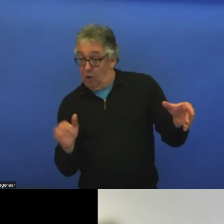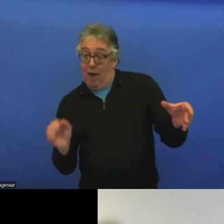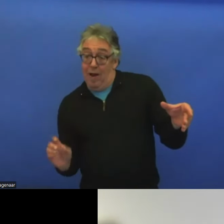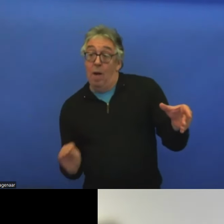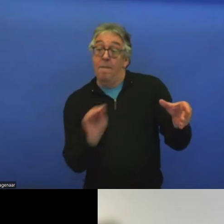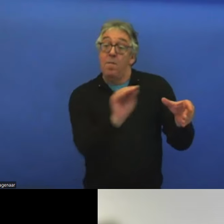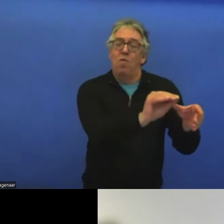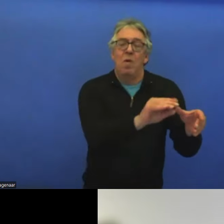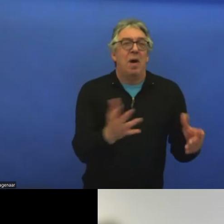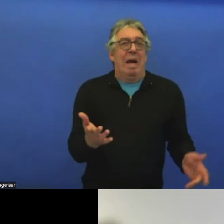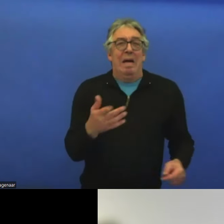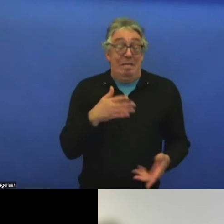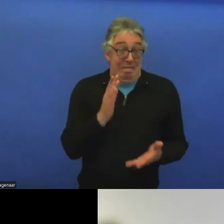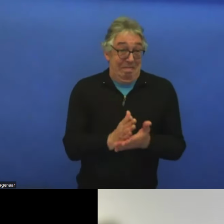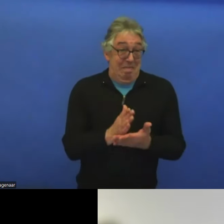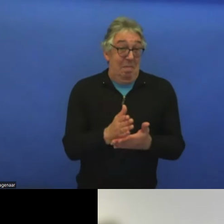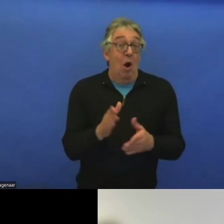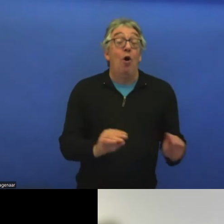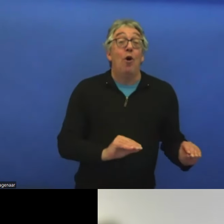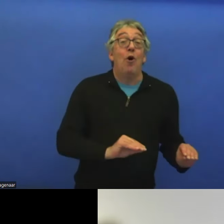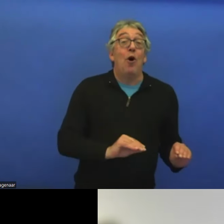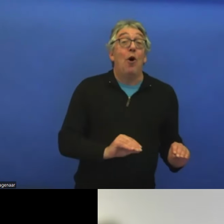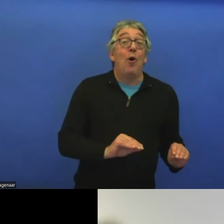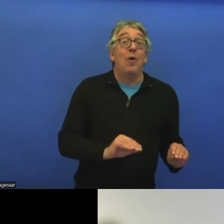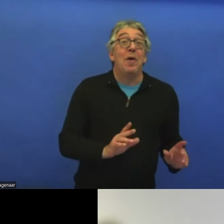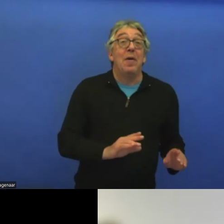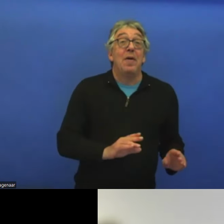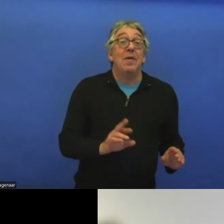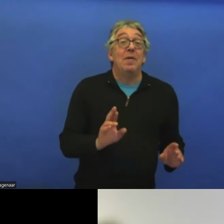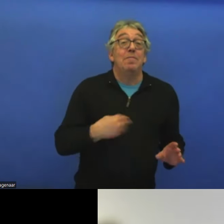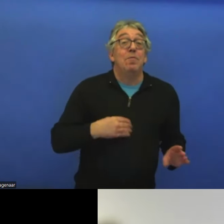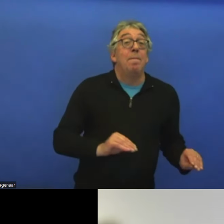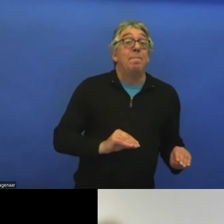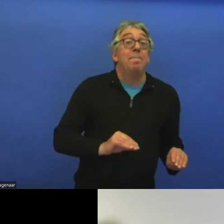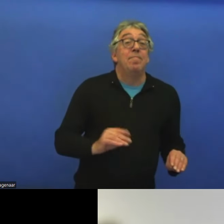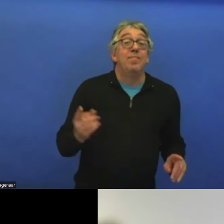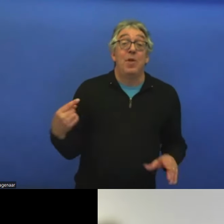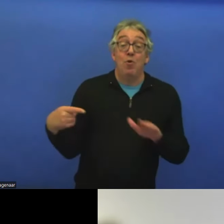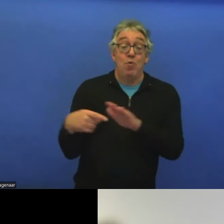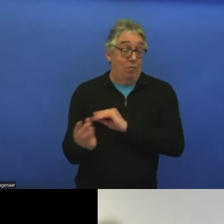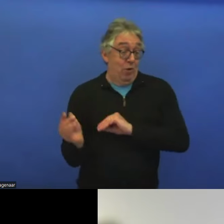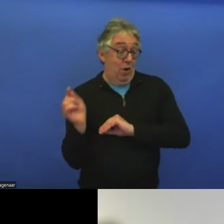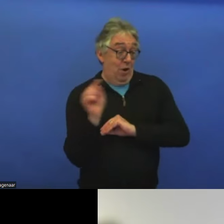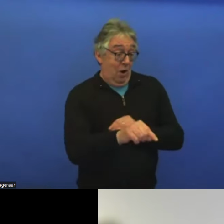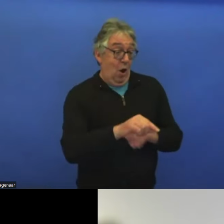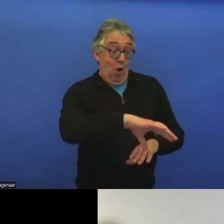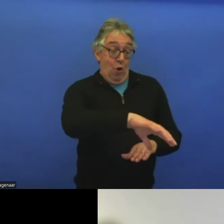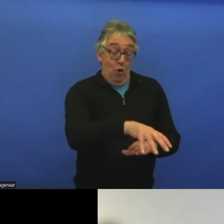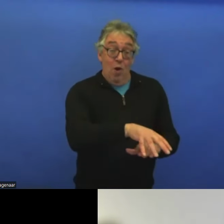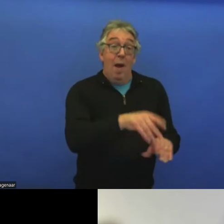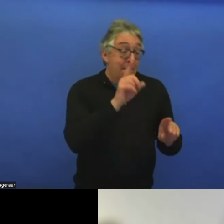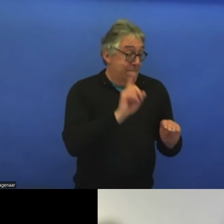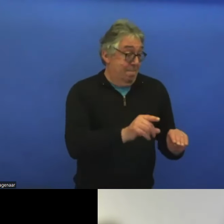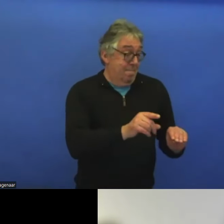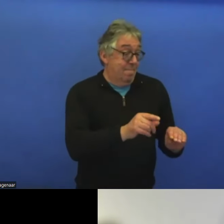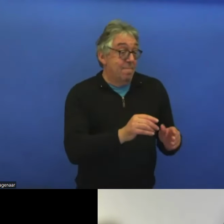could be a great topic for another webinar, surely. Thank you, Mathilde. And I shared in the